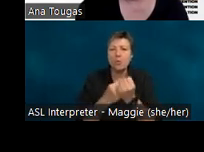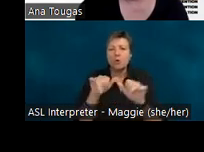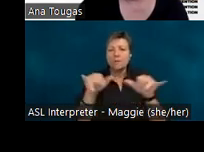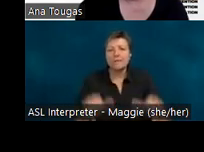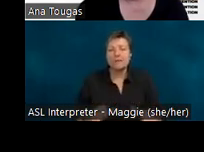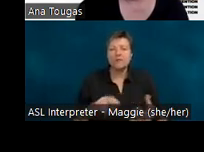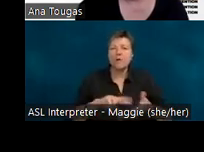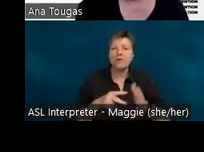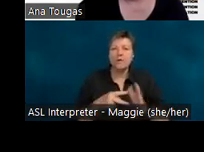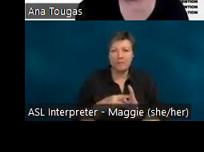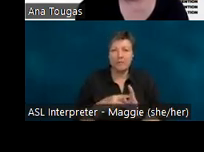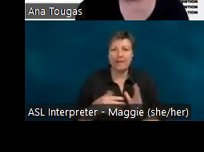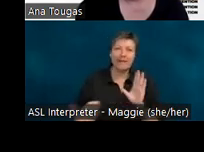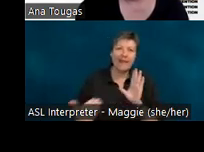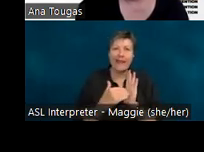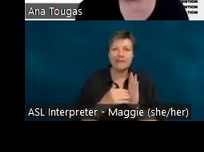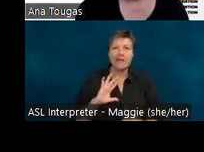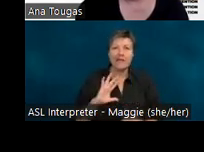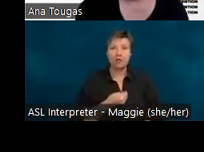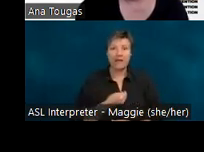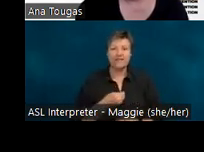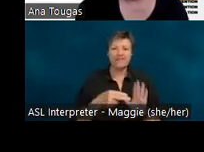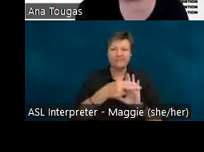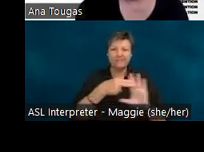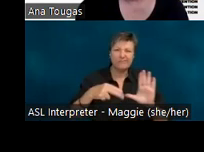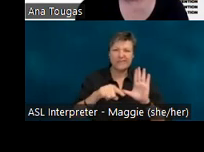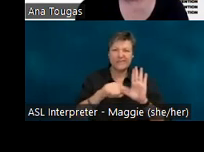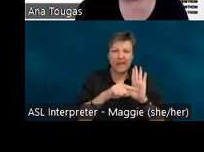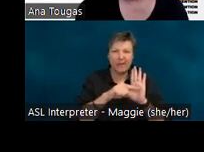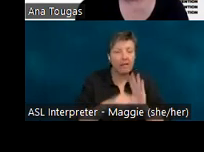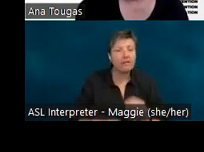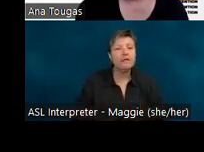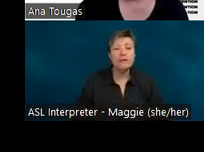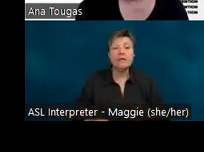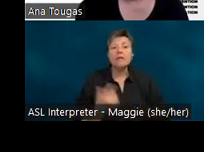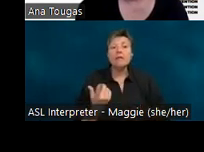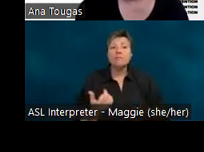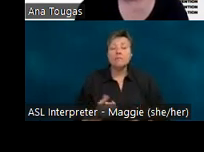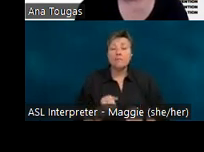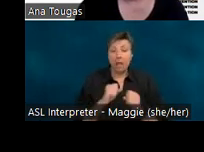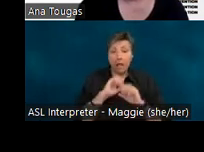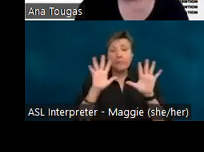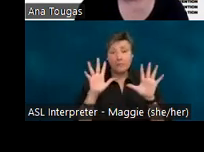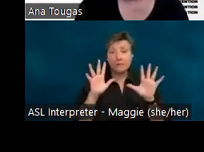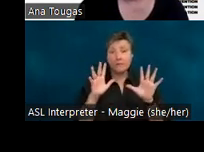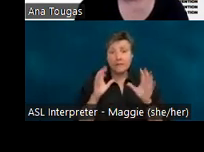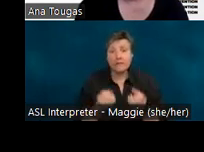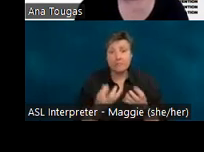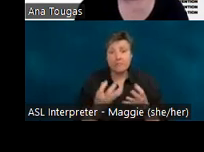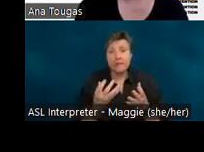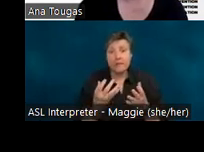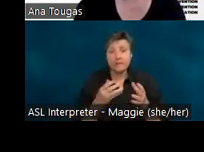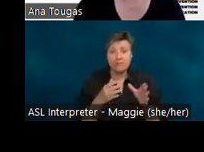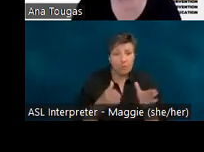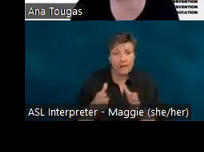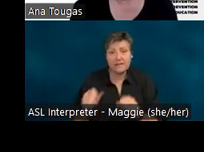stigma. Looking at denial of opportunities, there obviously are a lot of ways that this can manifest. The first one